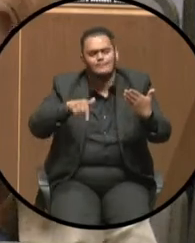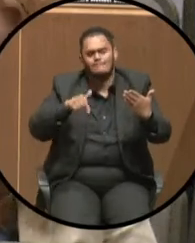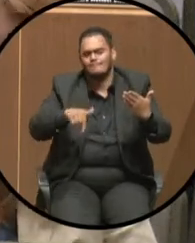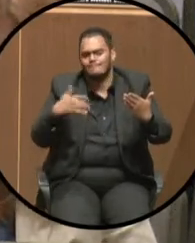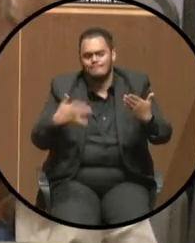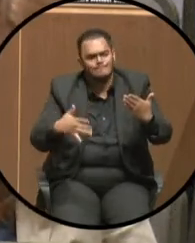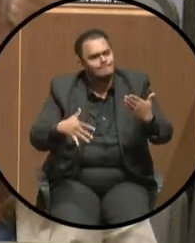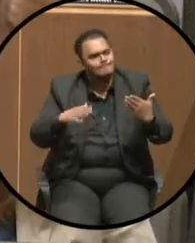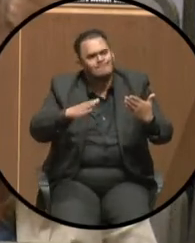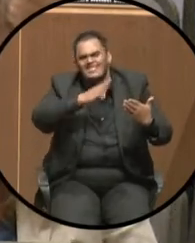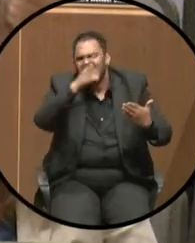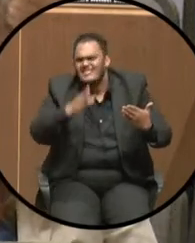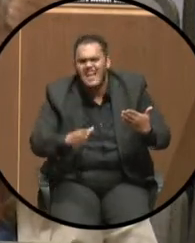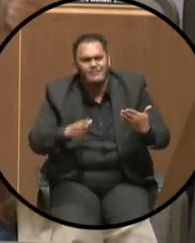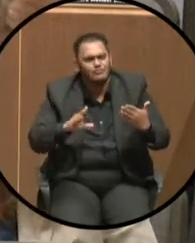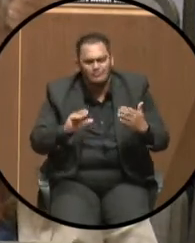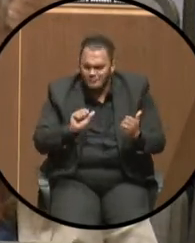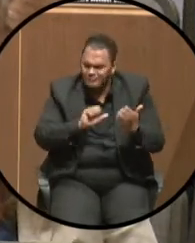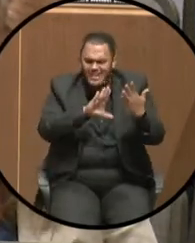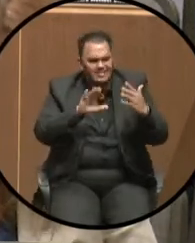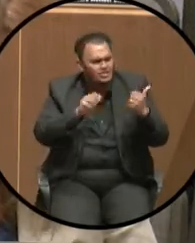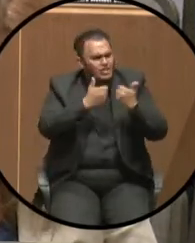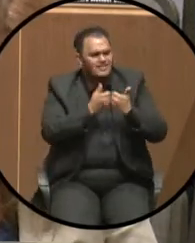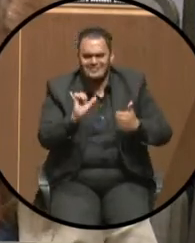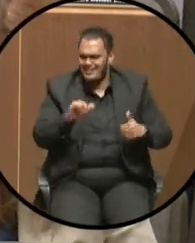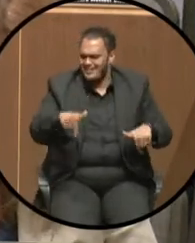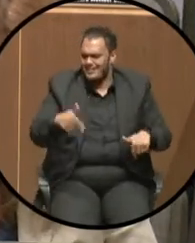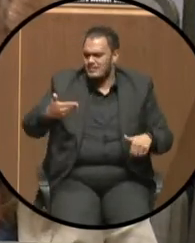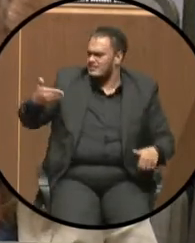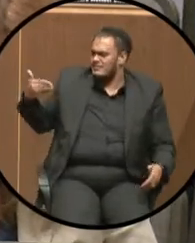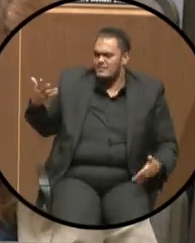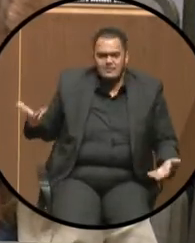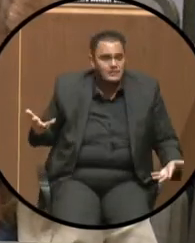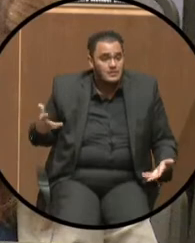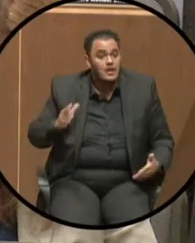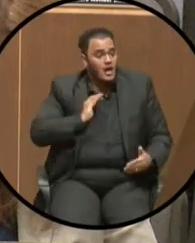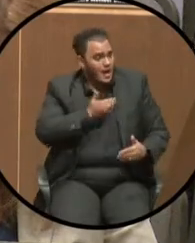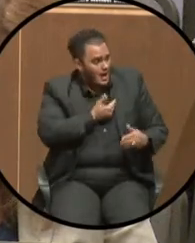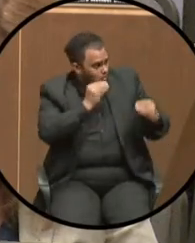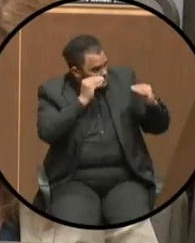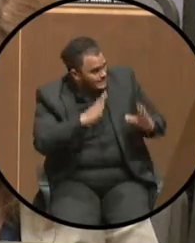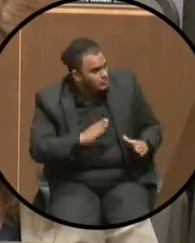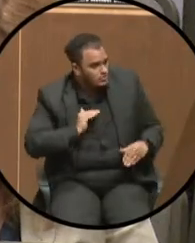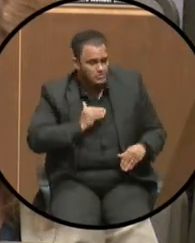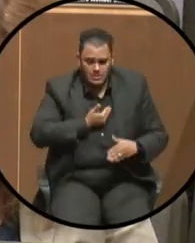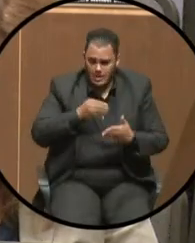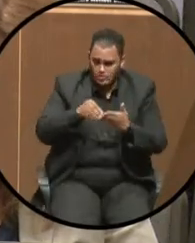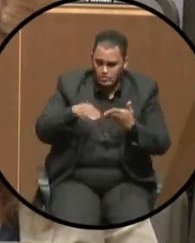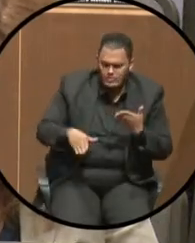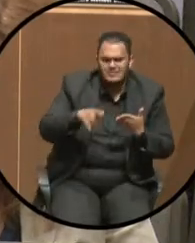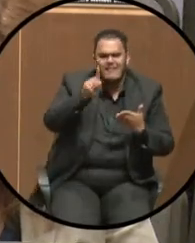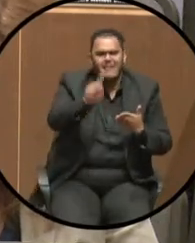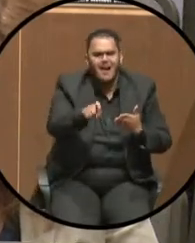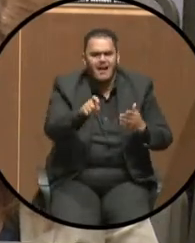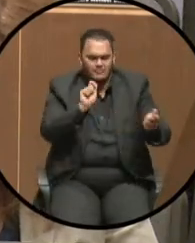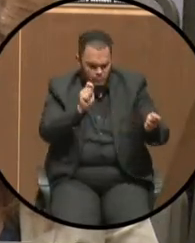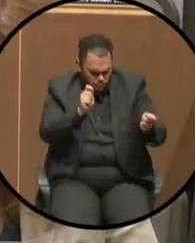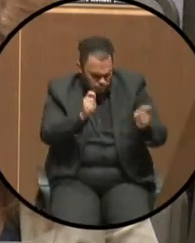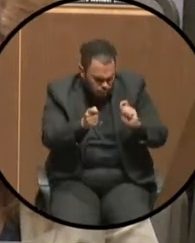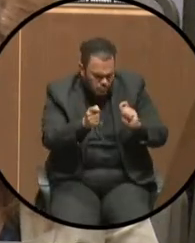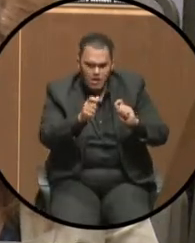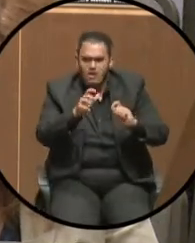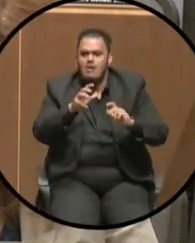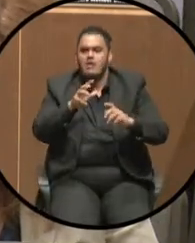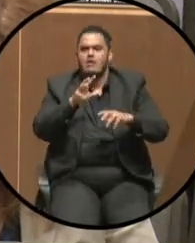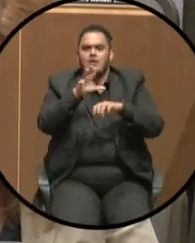board and have done a tremendous job. And our teachers and our students have had to adapt and do the best that they could. And you all have done a great job. So I